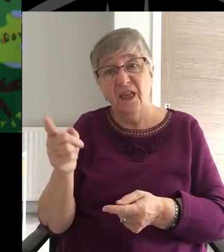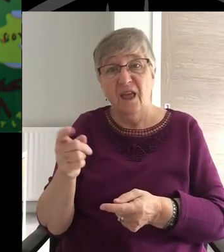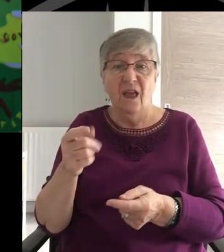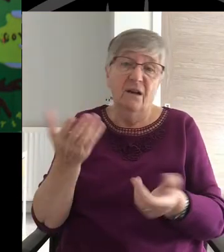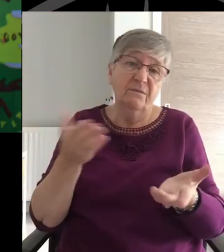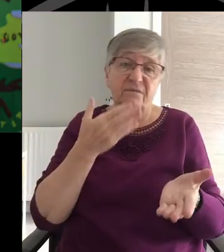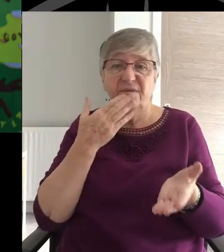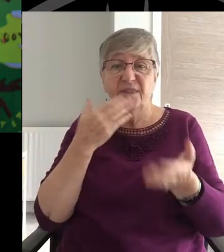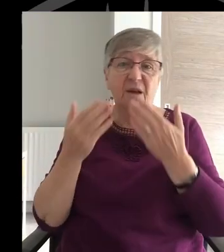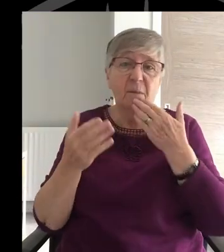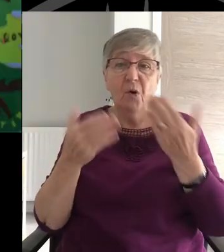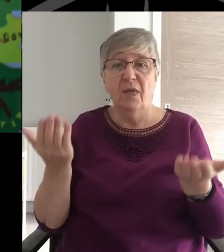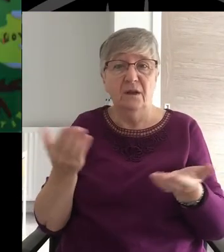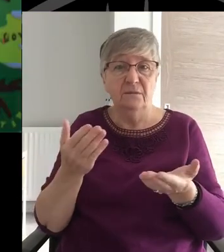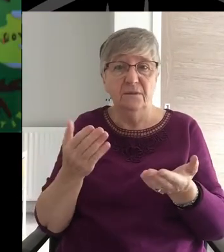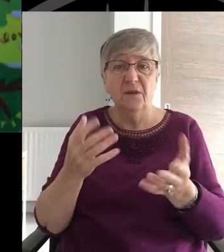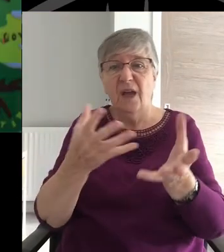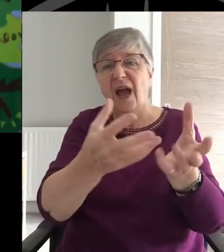and compromise.